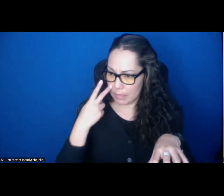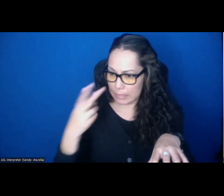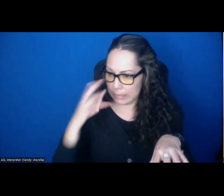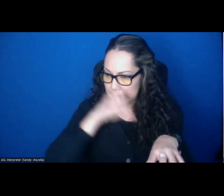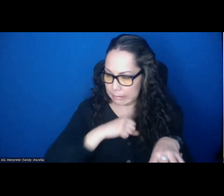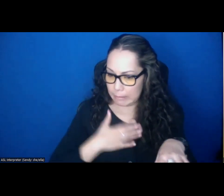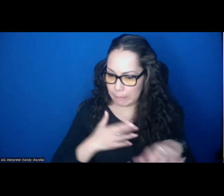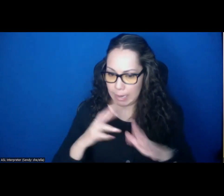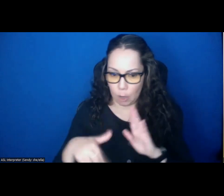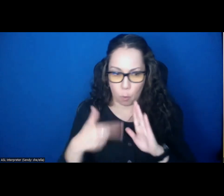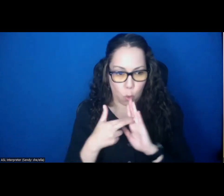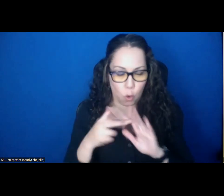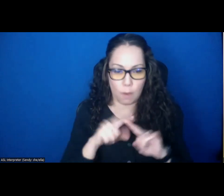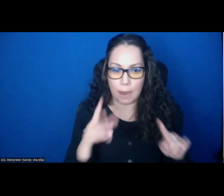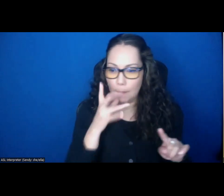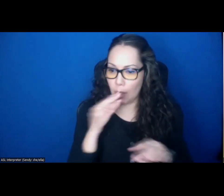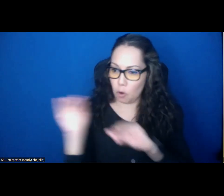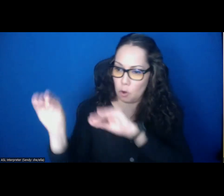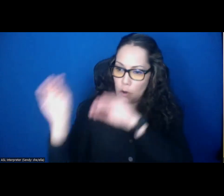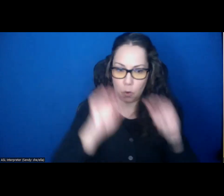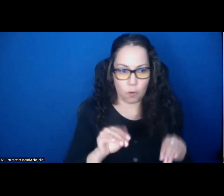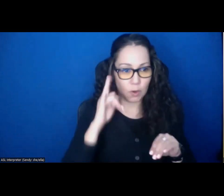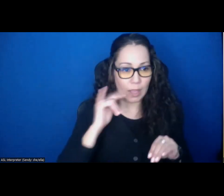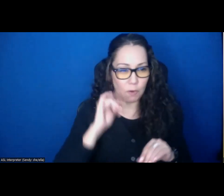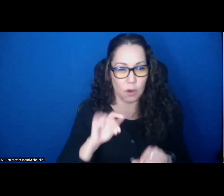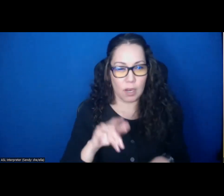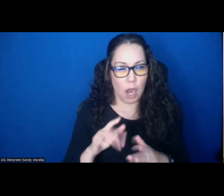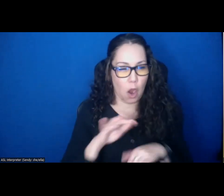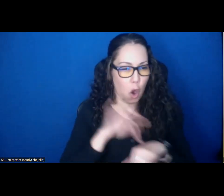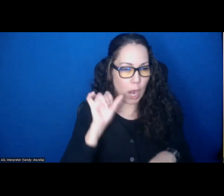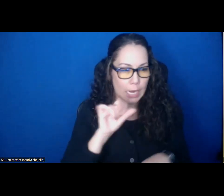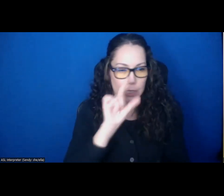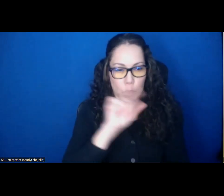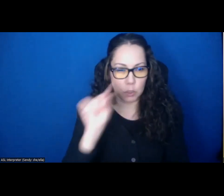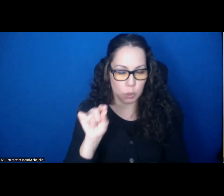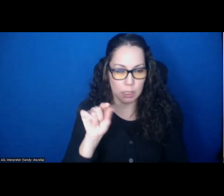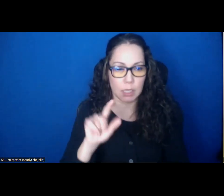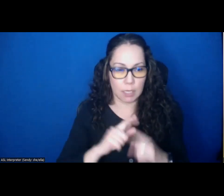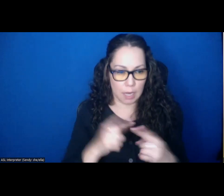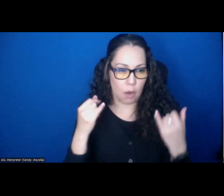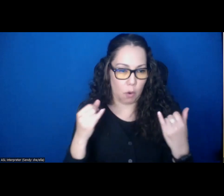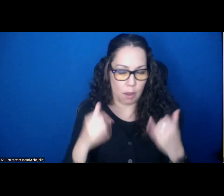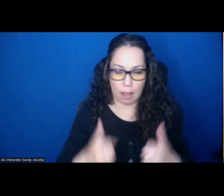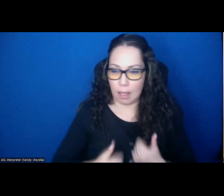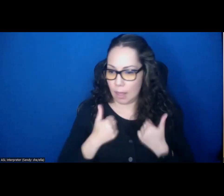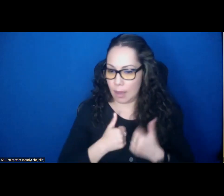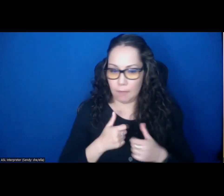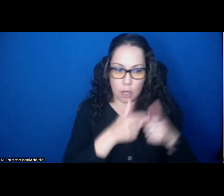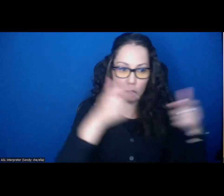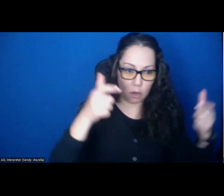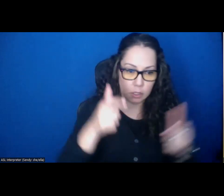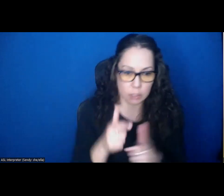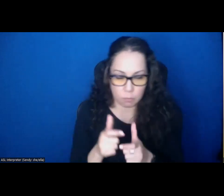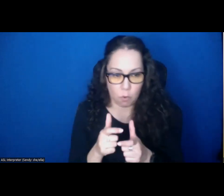My mother moved to California in early 2020 and have been residing in large and small RCFE memory care